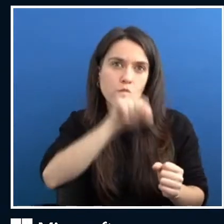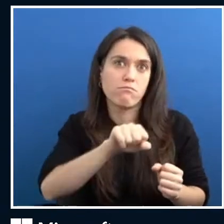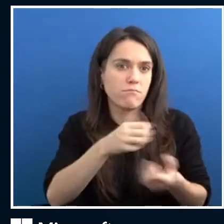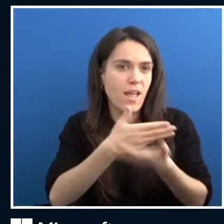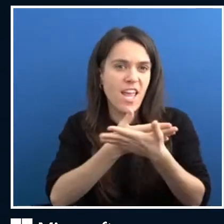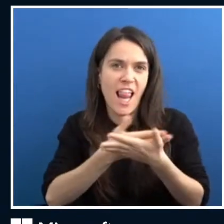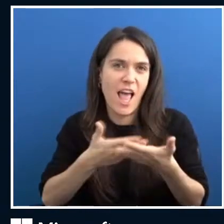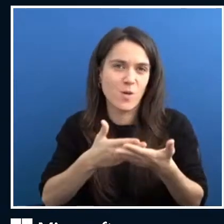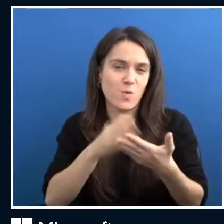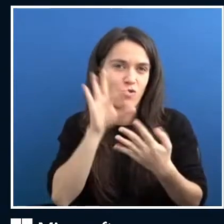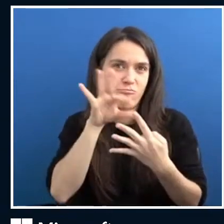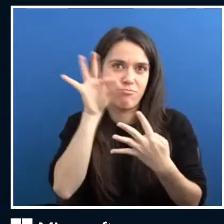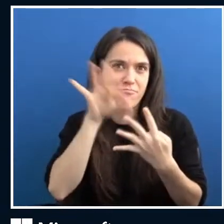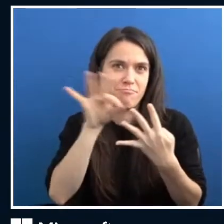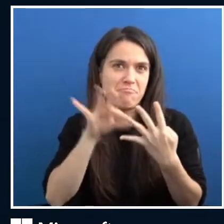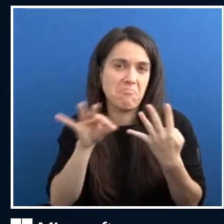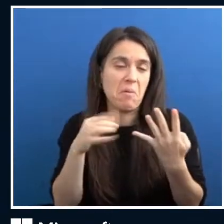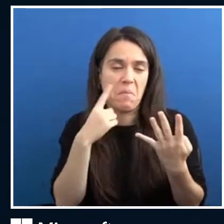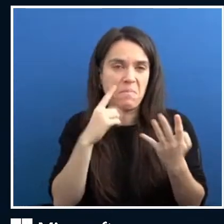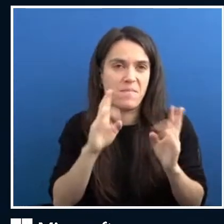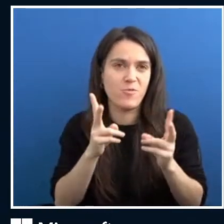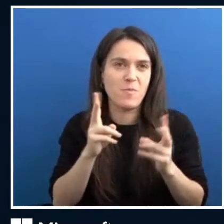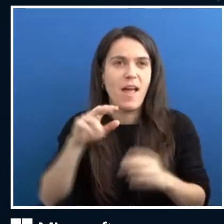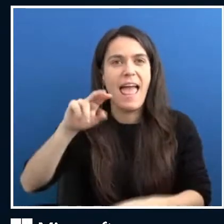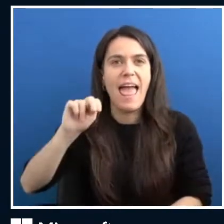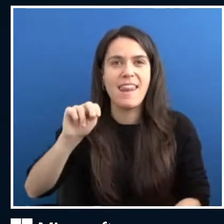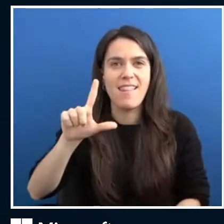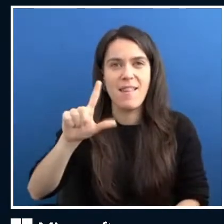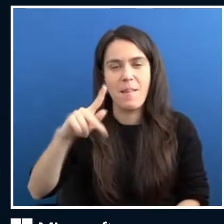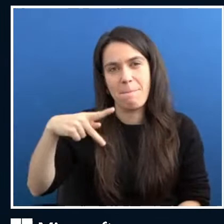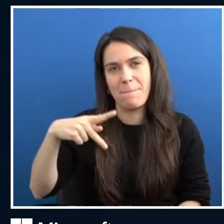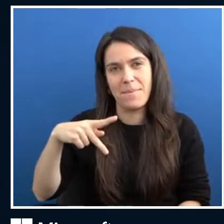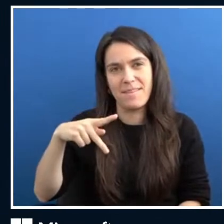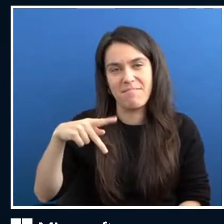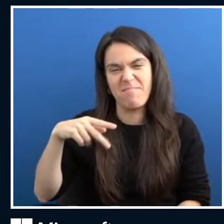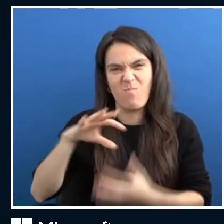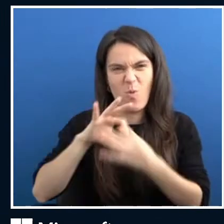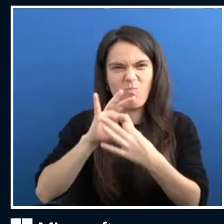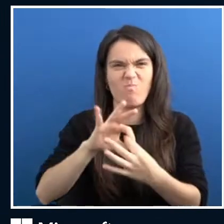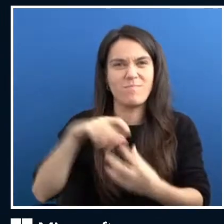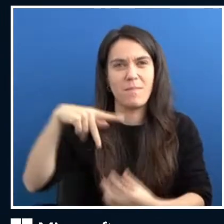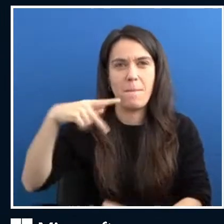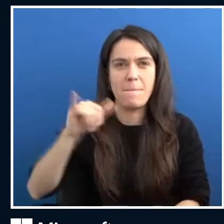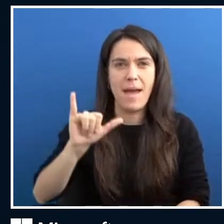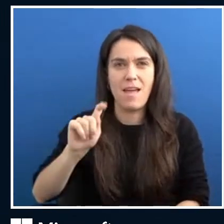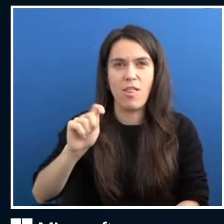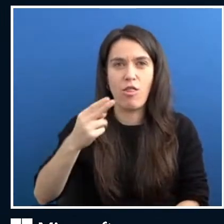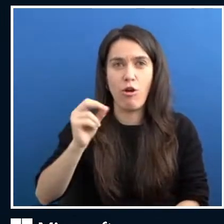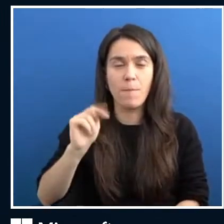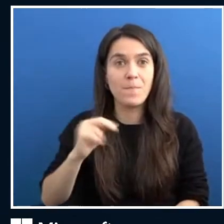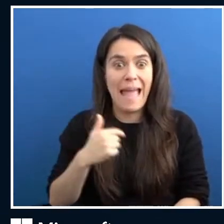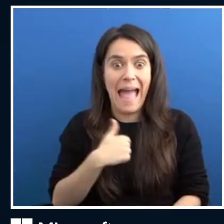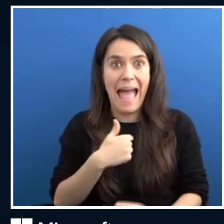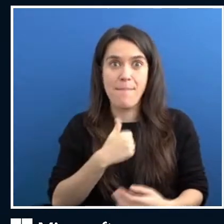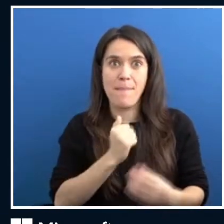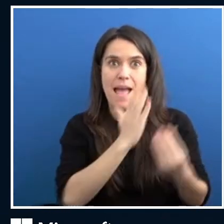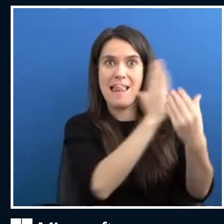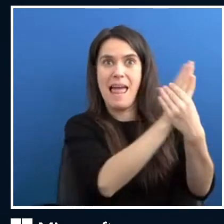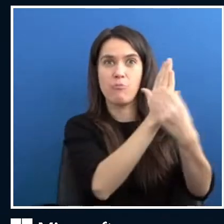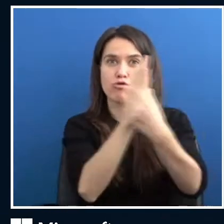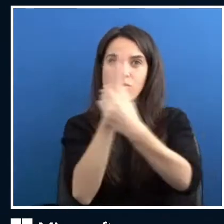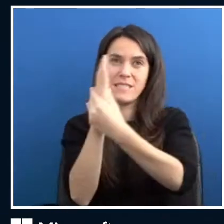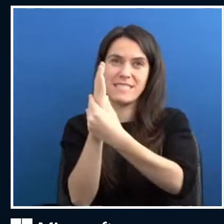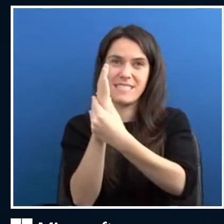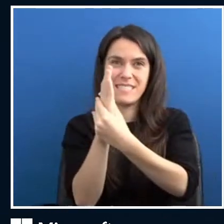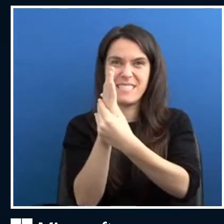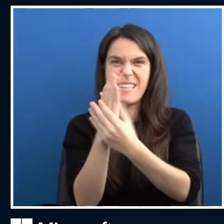with NLP, Python is probably. If you're trying to use exact the same libraries that I'm using, then maybe you should stick with